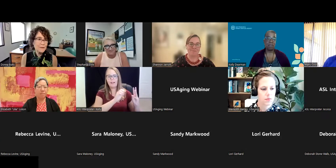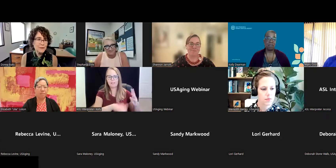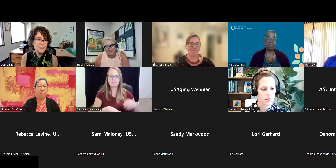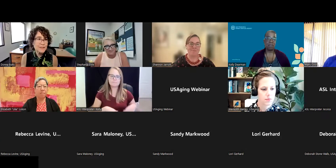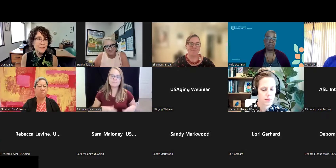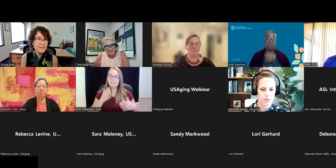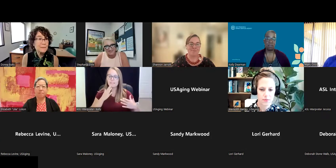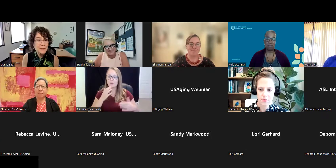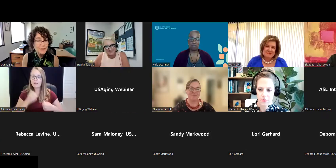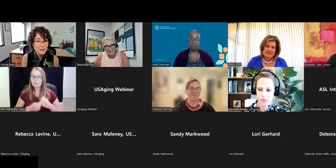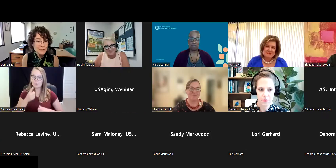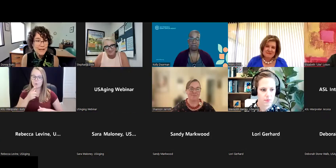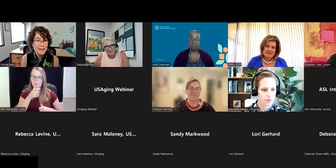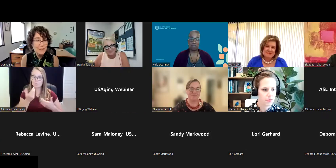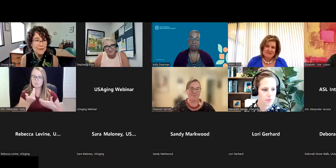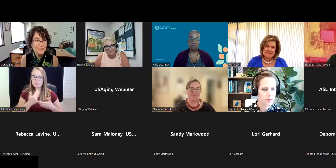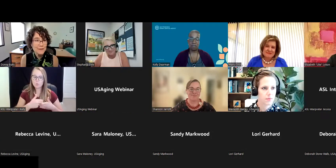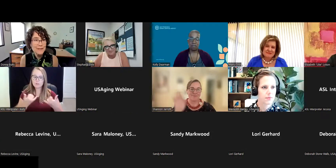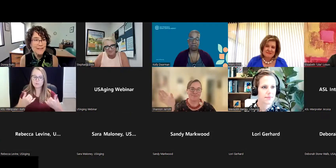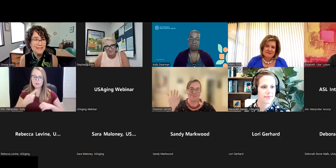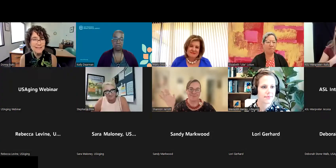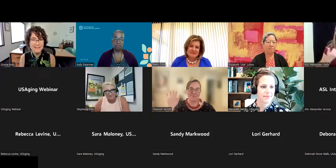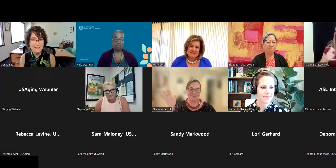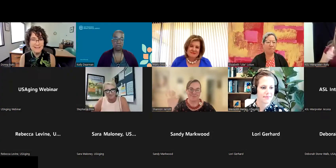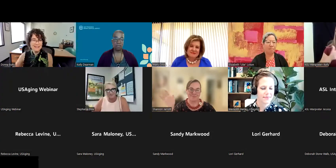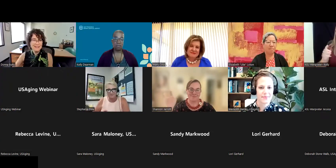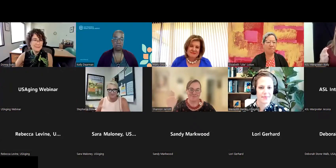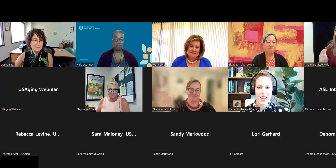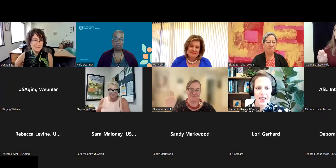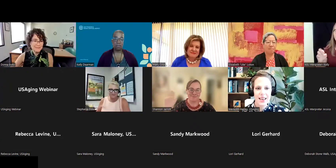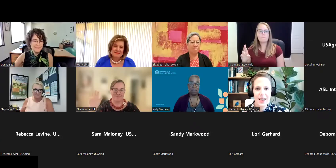to everyone who joined us today. I'm going to turn it back over to Meredith.